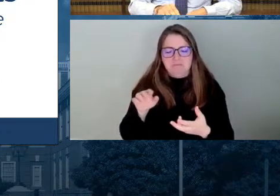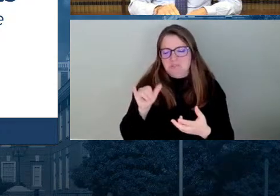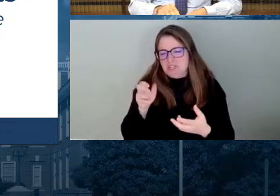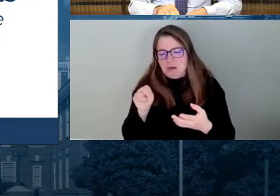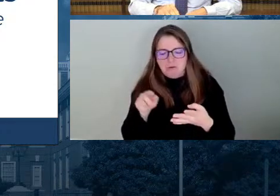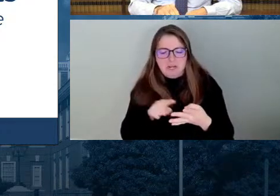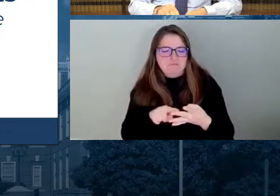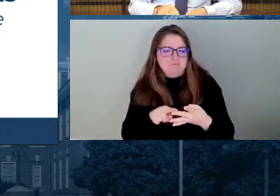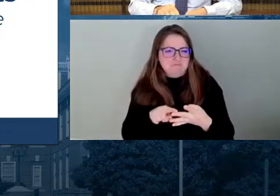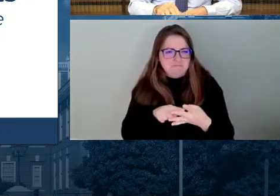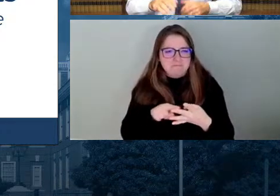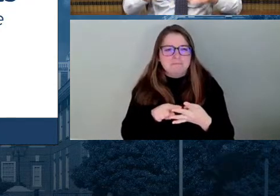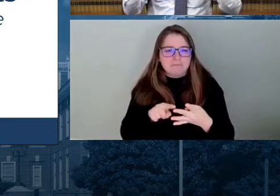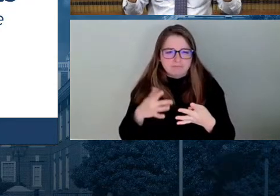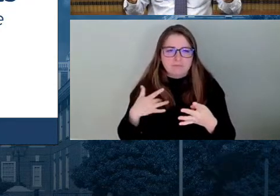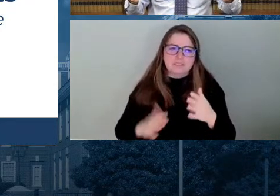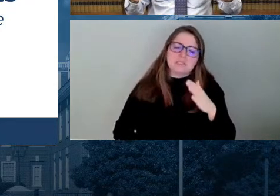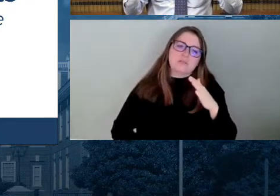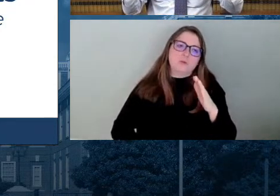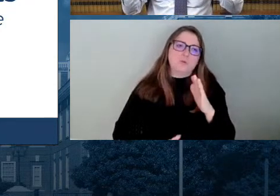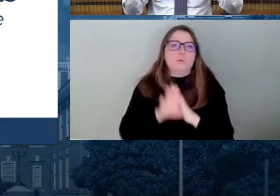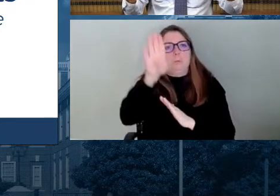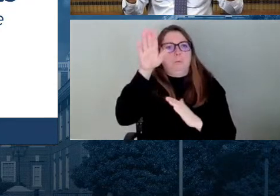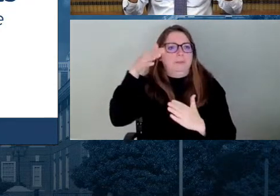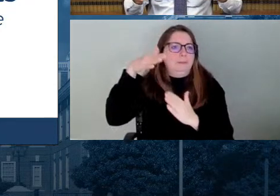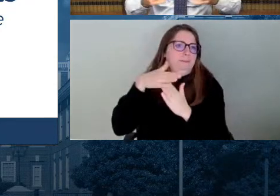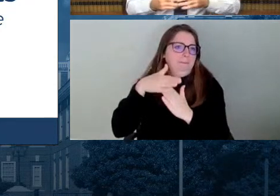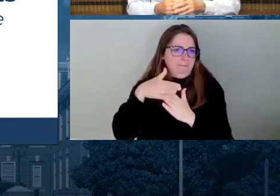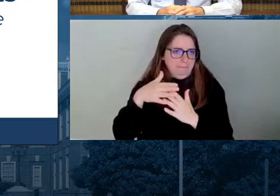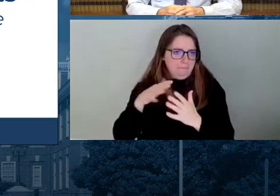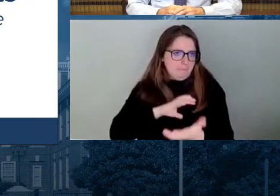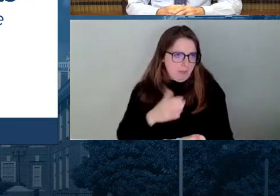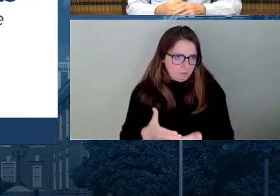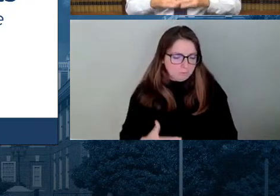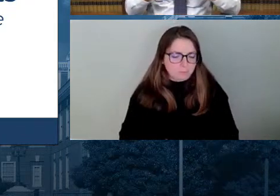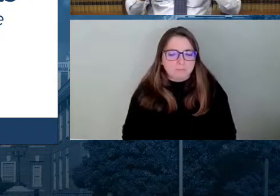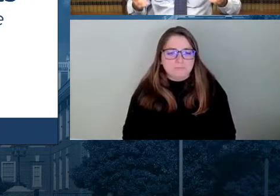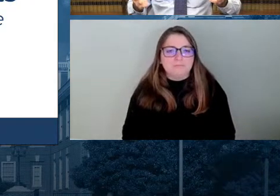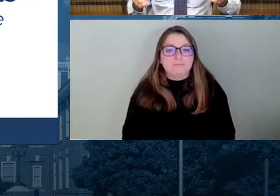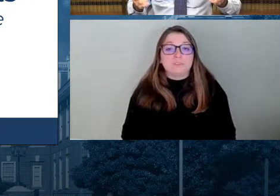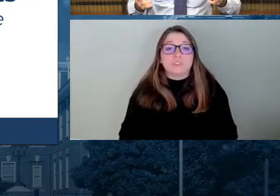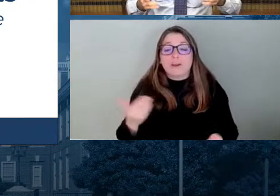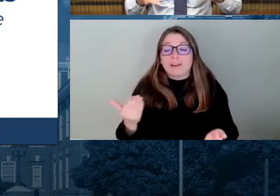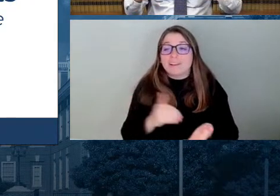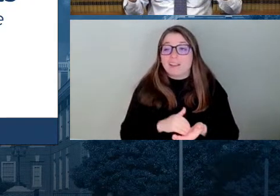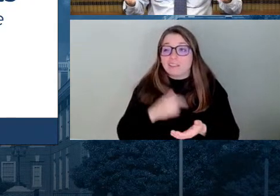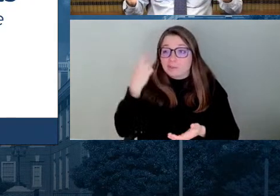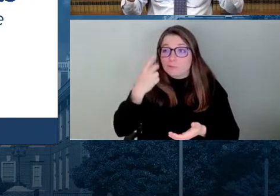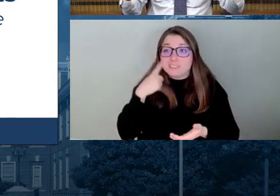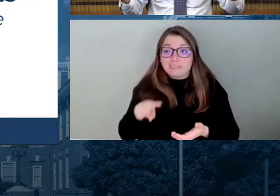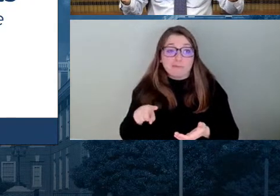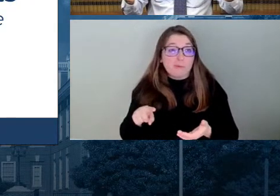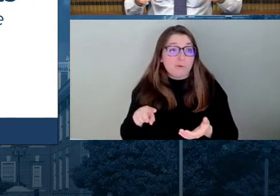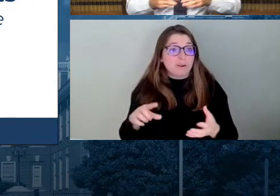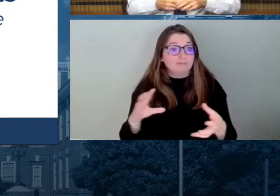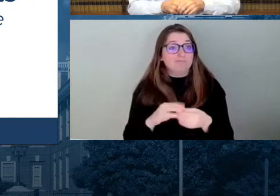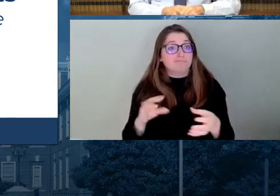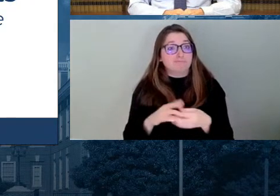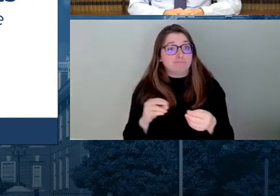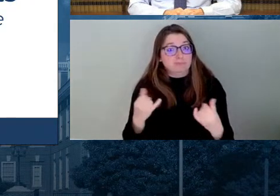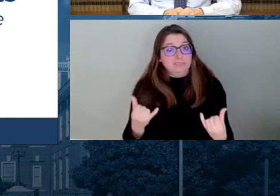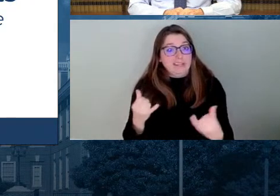week in January. So part of the purpose of this briefing is, again, to bring to the attentions of the public